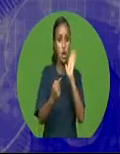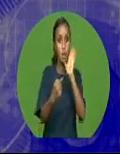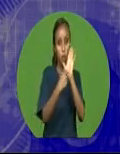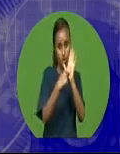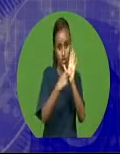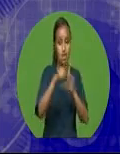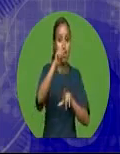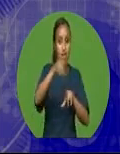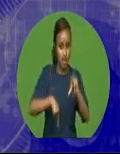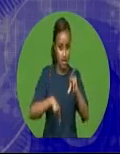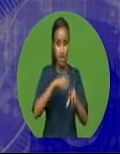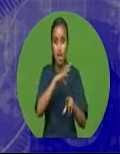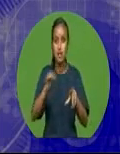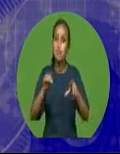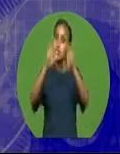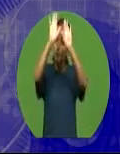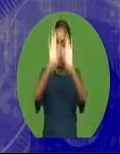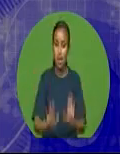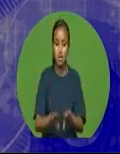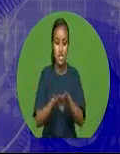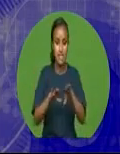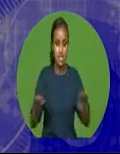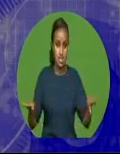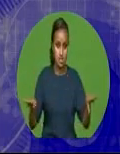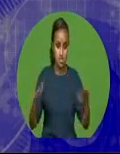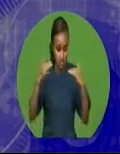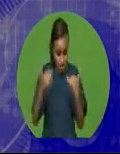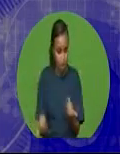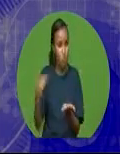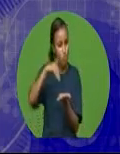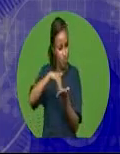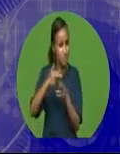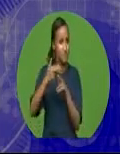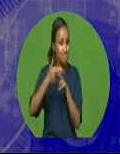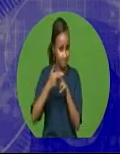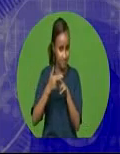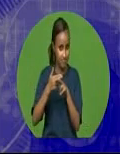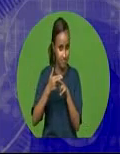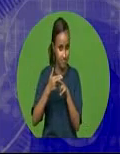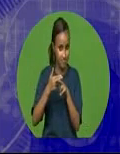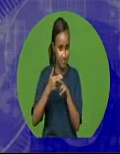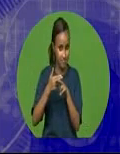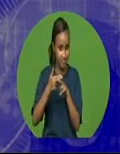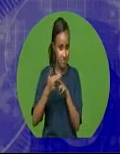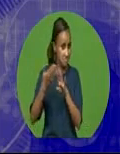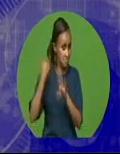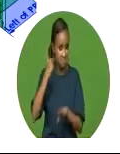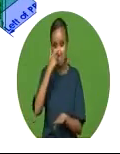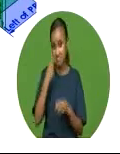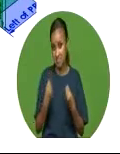point, lines, and plane surfaces. Let's briefly revise the previous lesson as